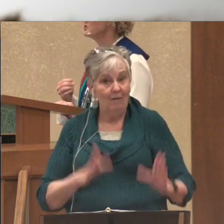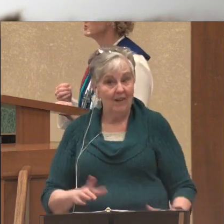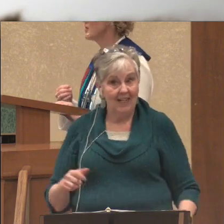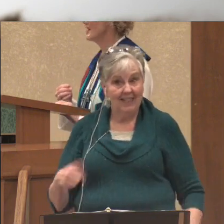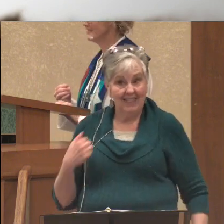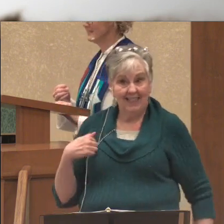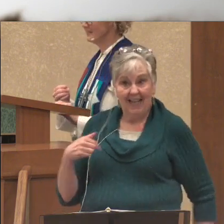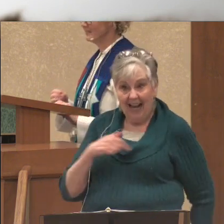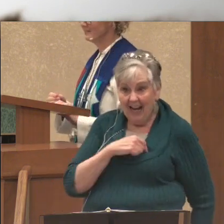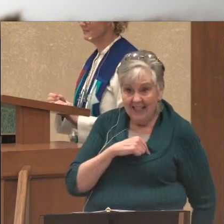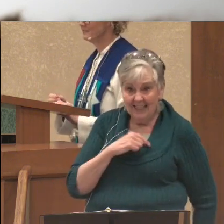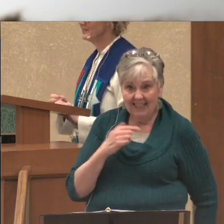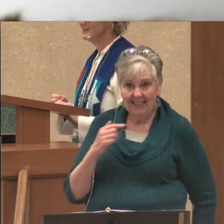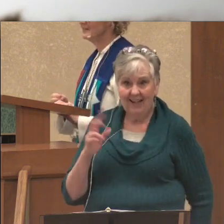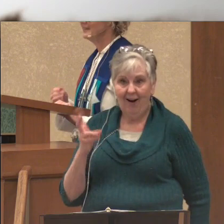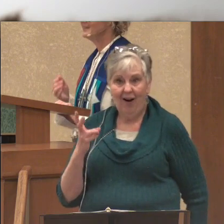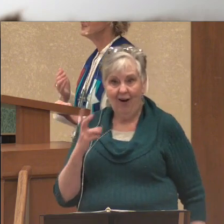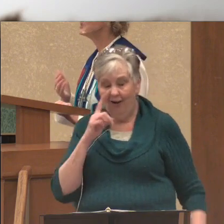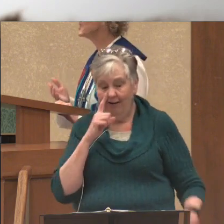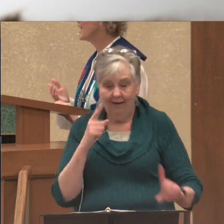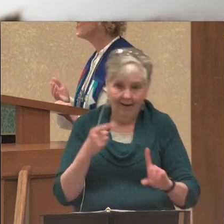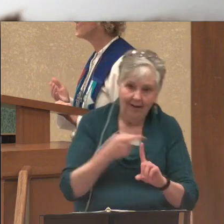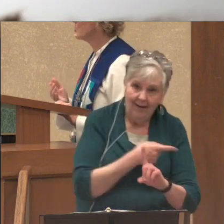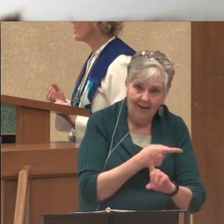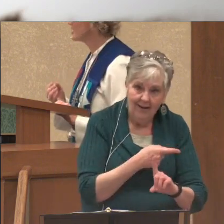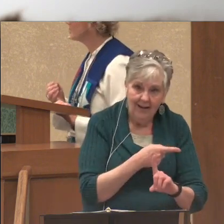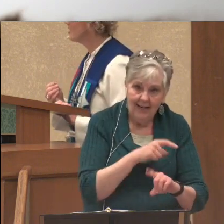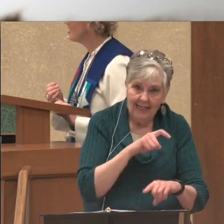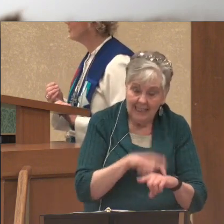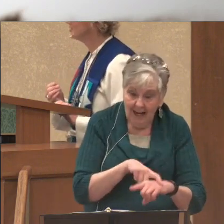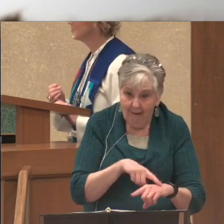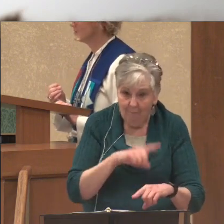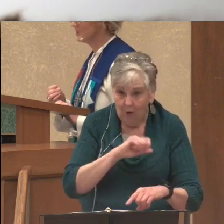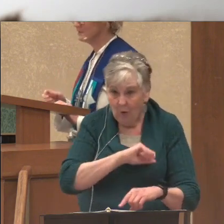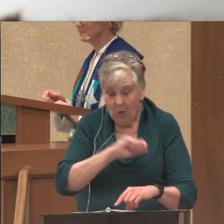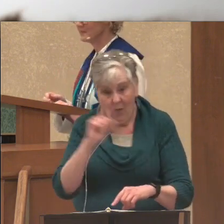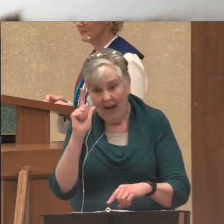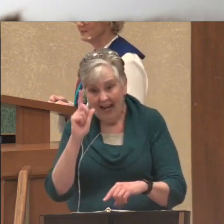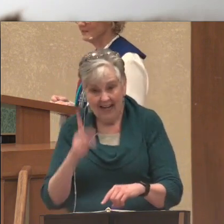or distracted. Is it time for a wake-up call?